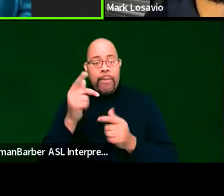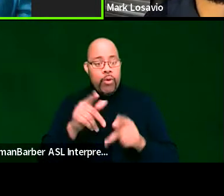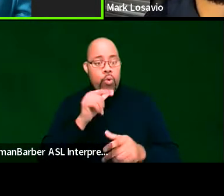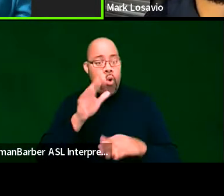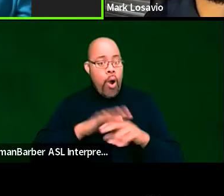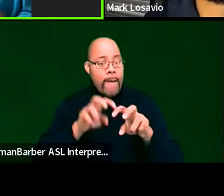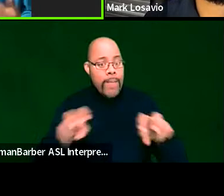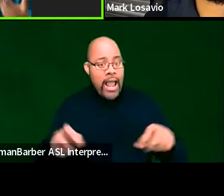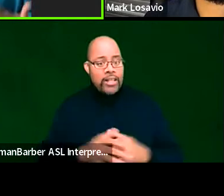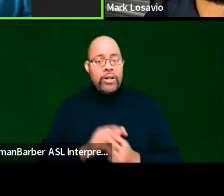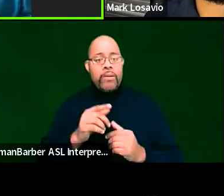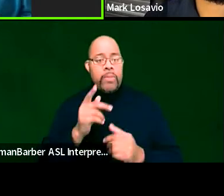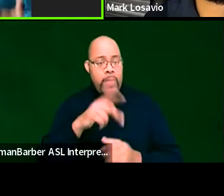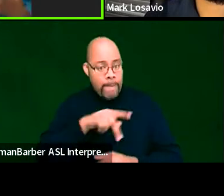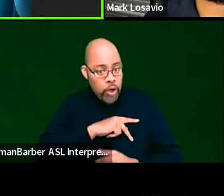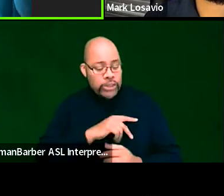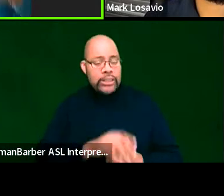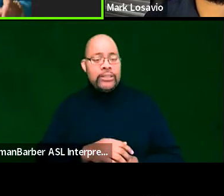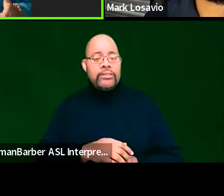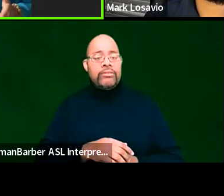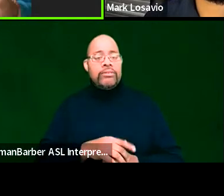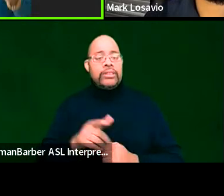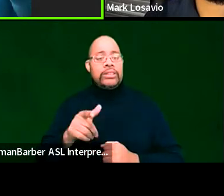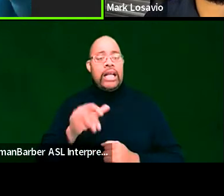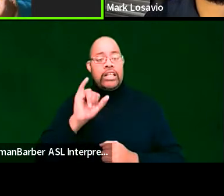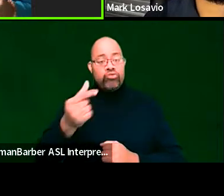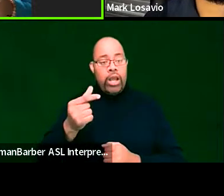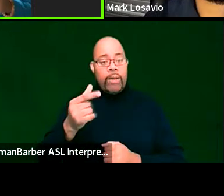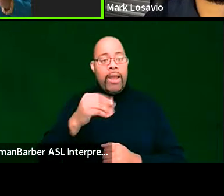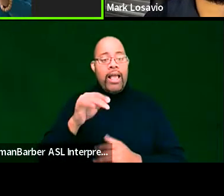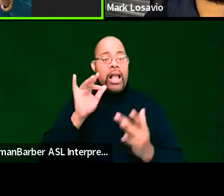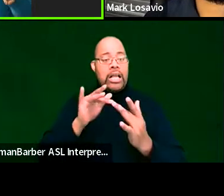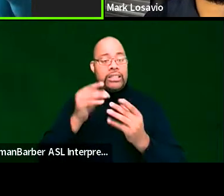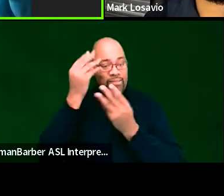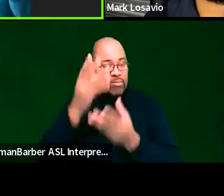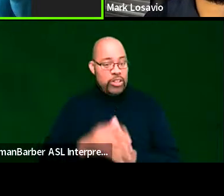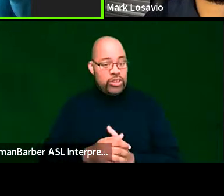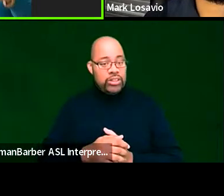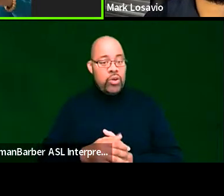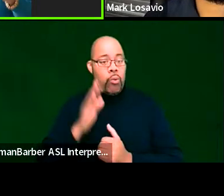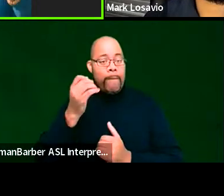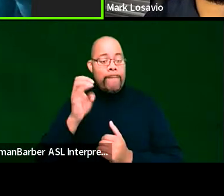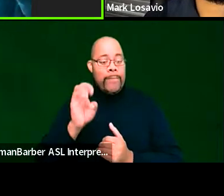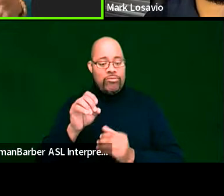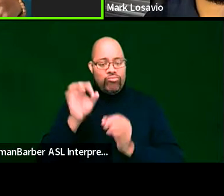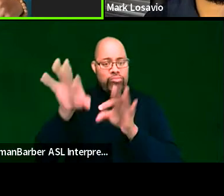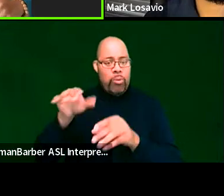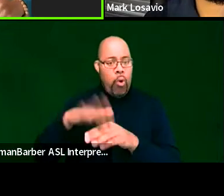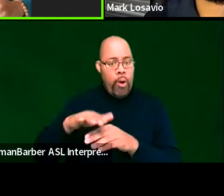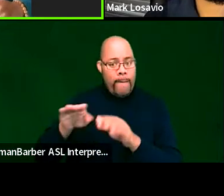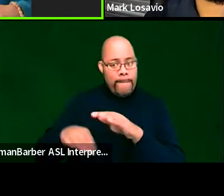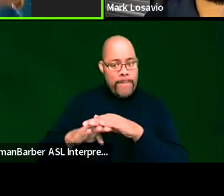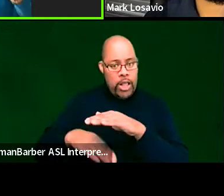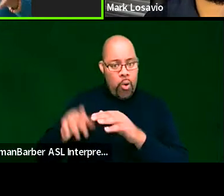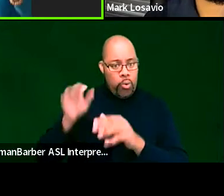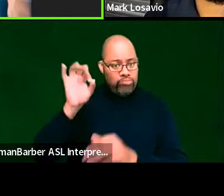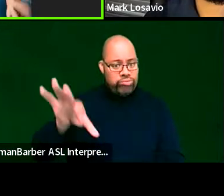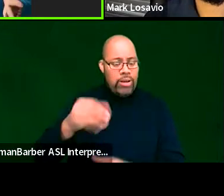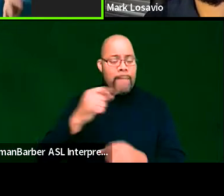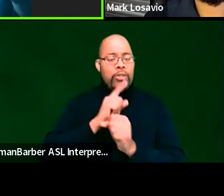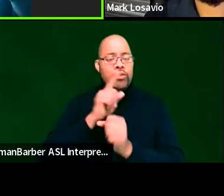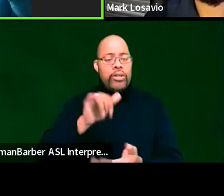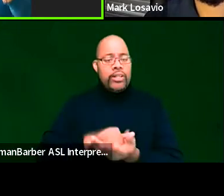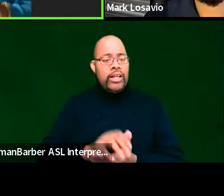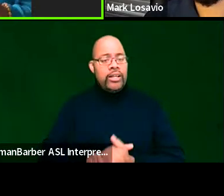on the panel personally, their Instagrams and their contact information will be dropped below. And make